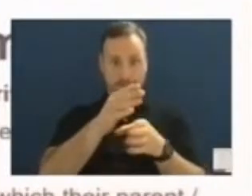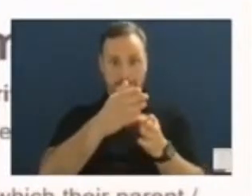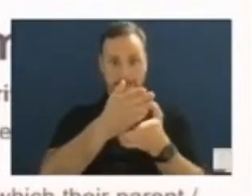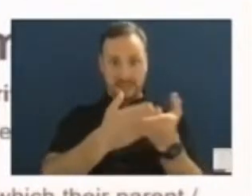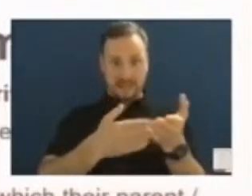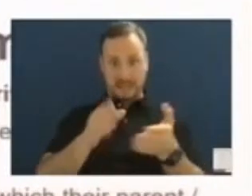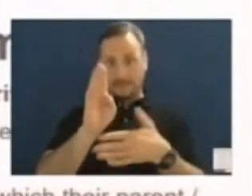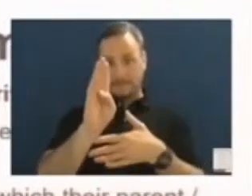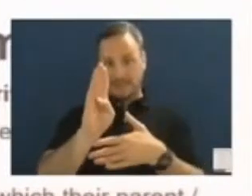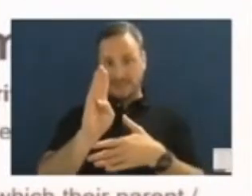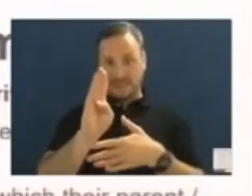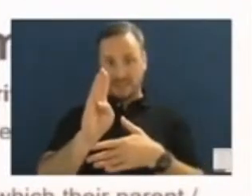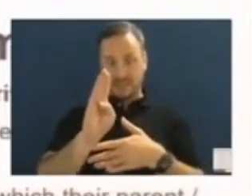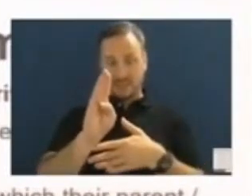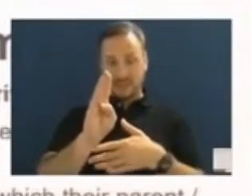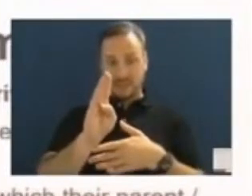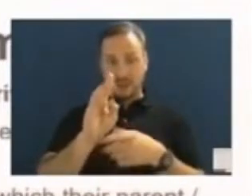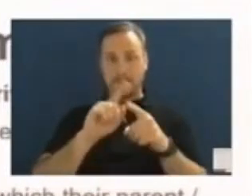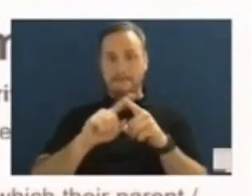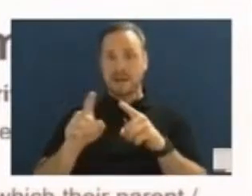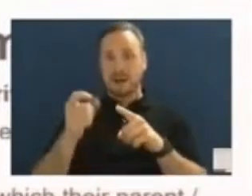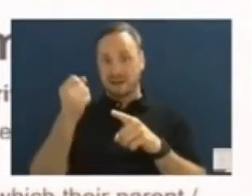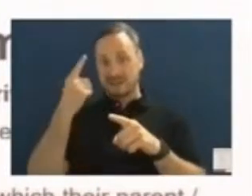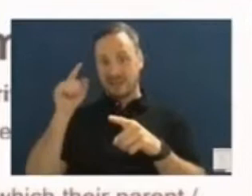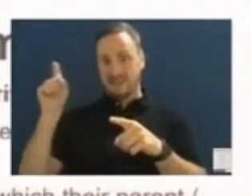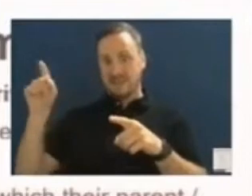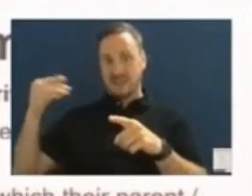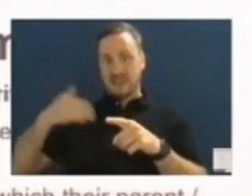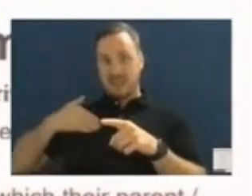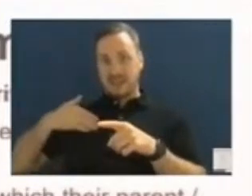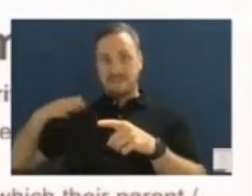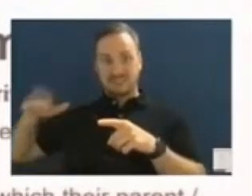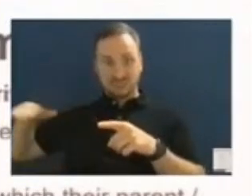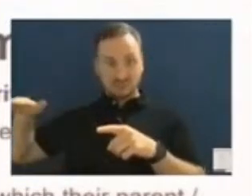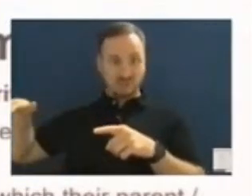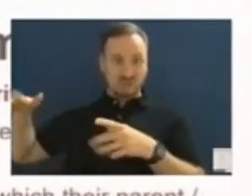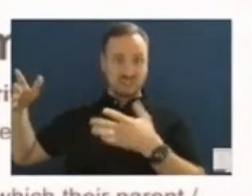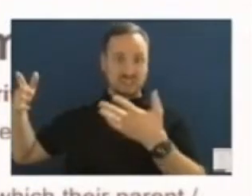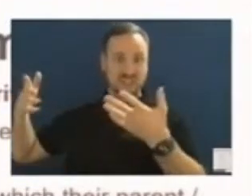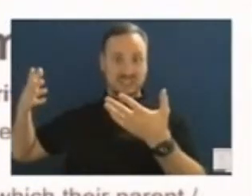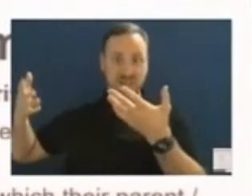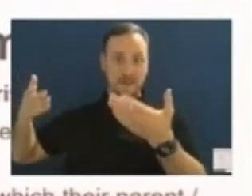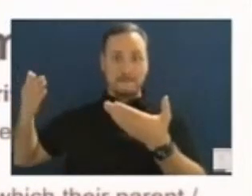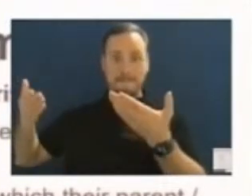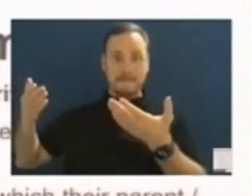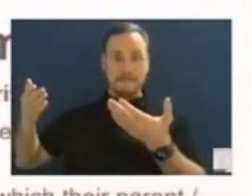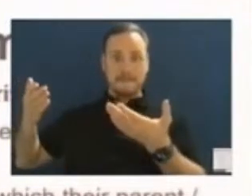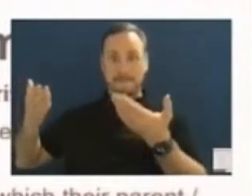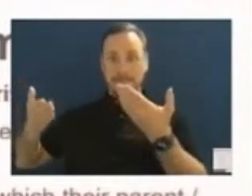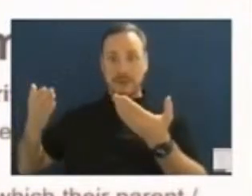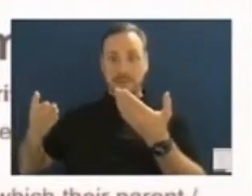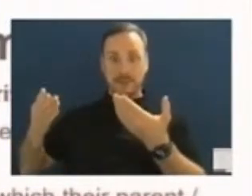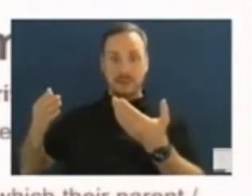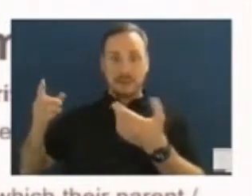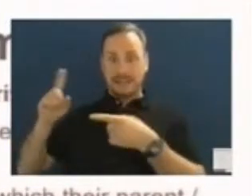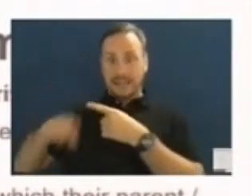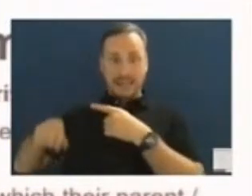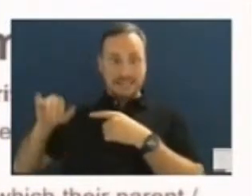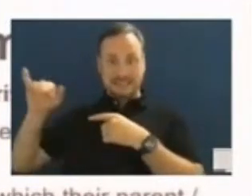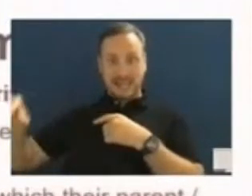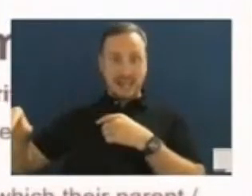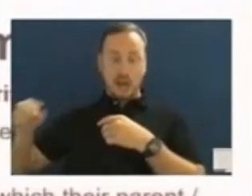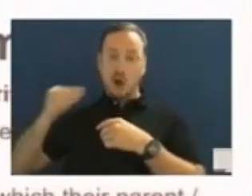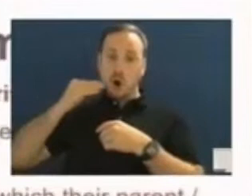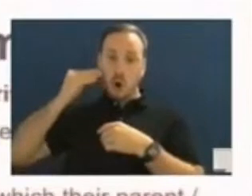back to the work site, but they have young children to take care of. And those young children it may not be the most appropriate place for them to stay at home